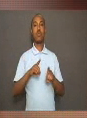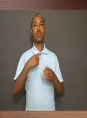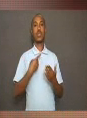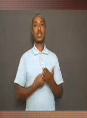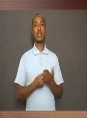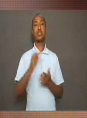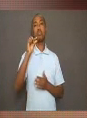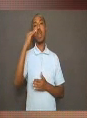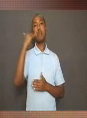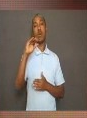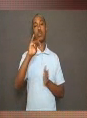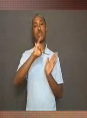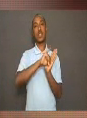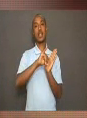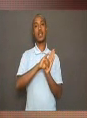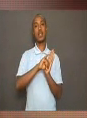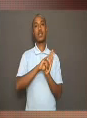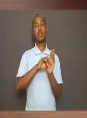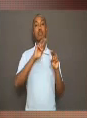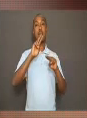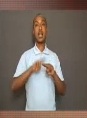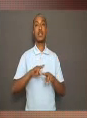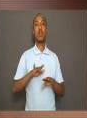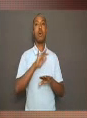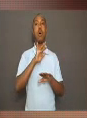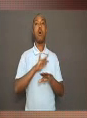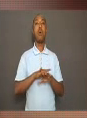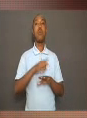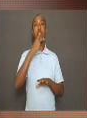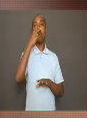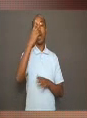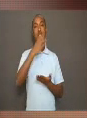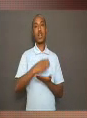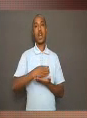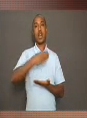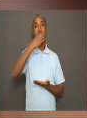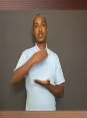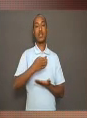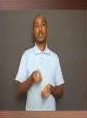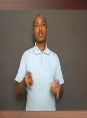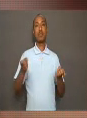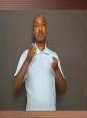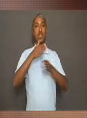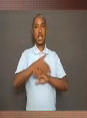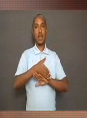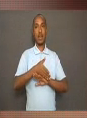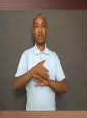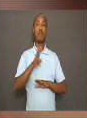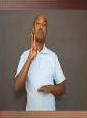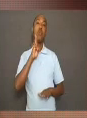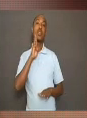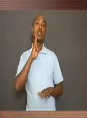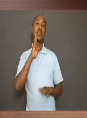small amount of the salt is placed on a watch glass. Then it is moistened